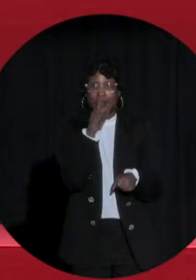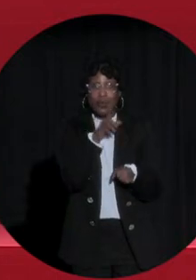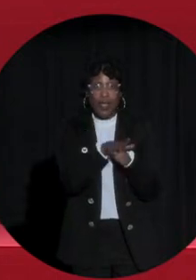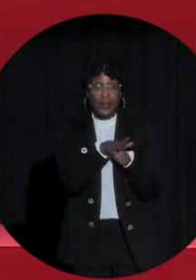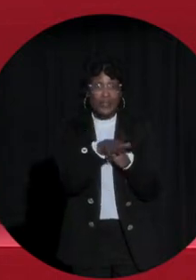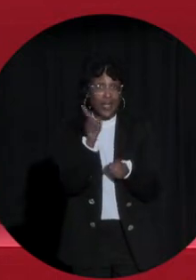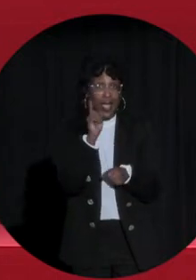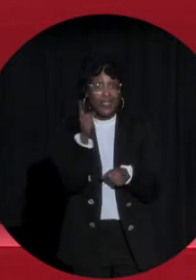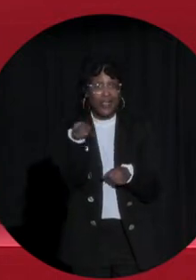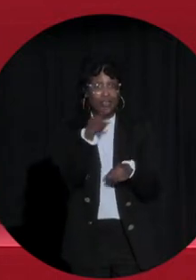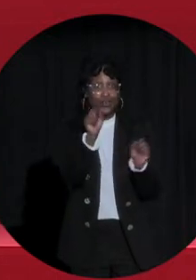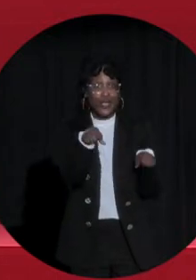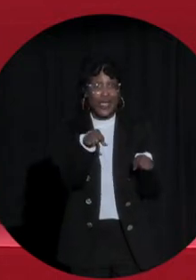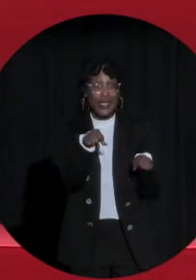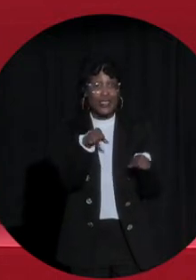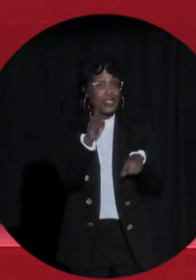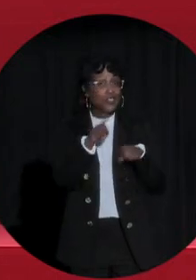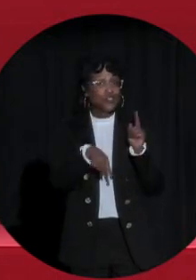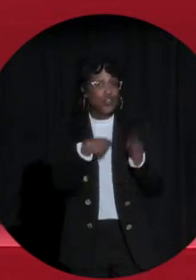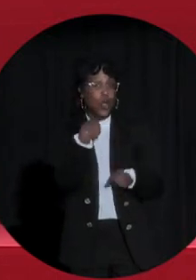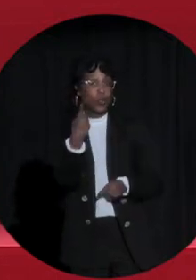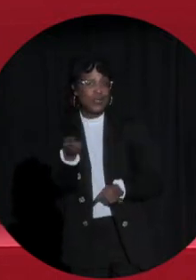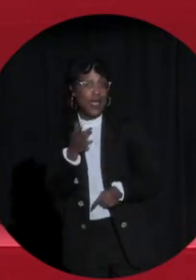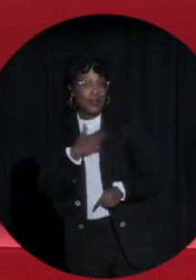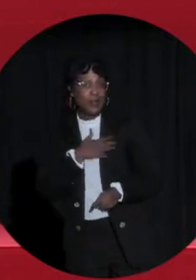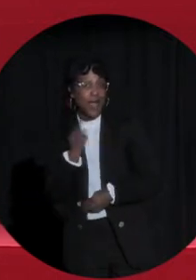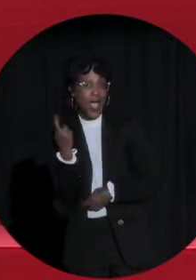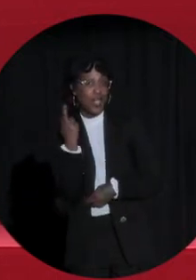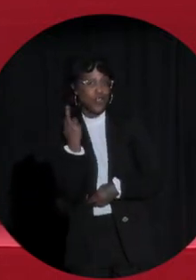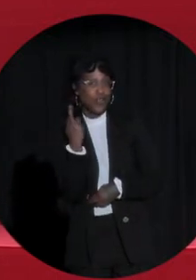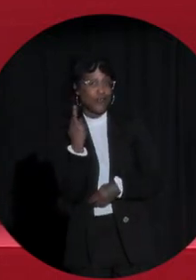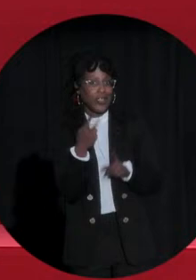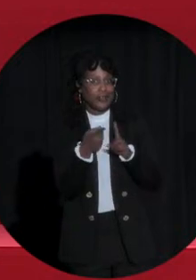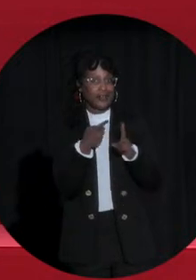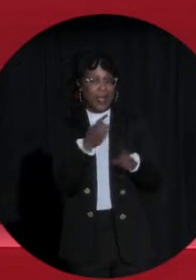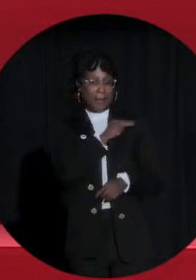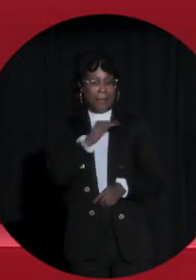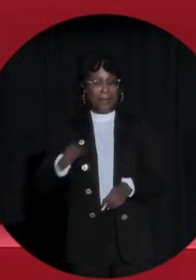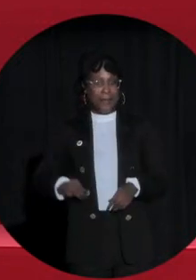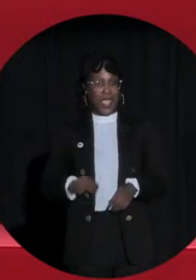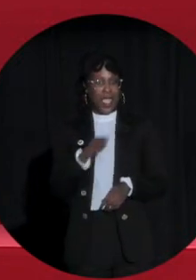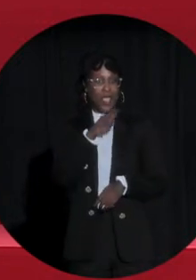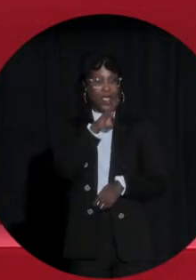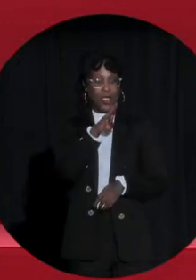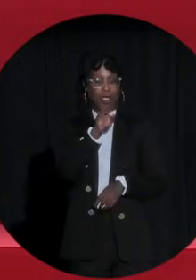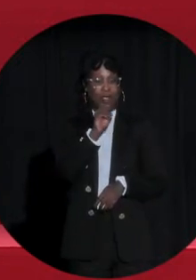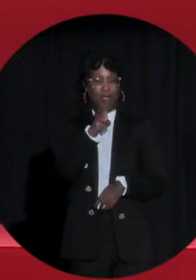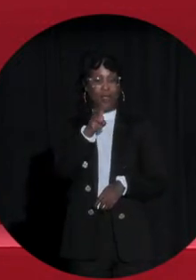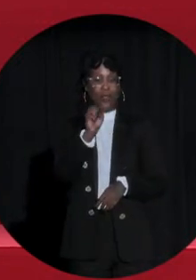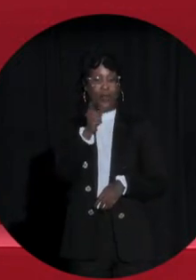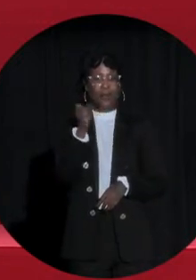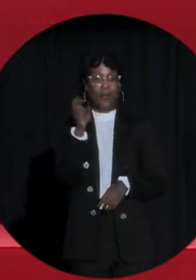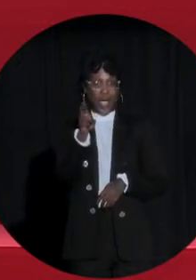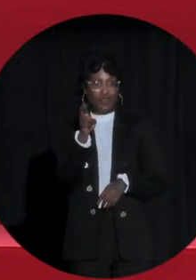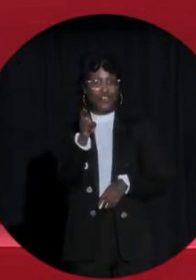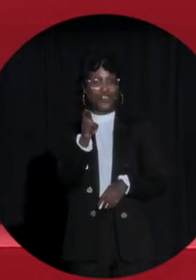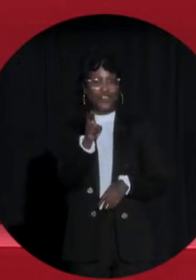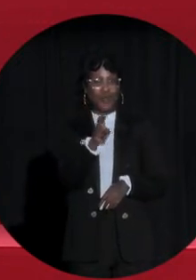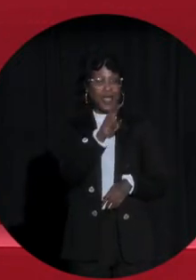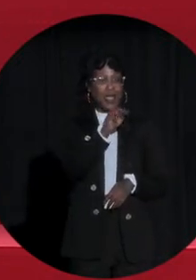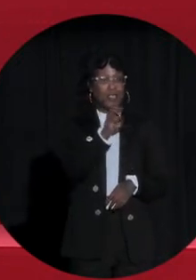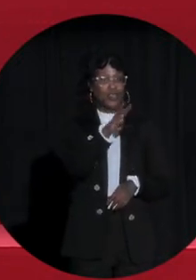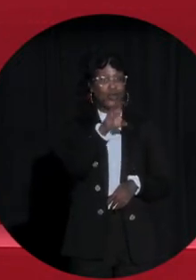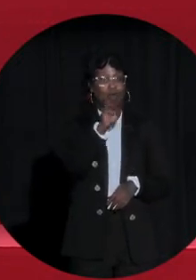Well, don't tell my good girlfriend, Muriel Bowser, but New Carrollton will replace Union Station as the